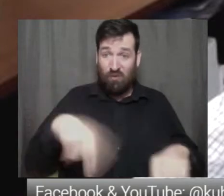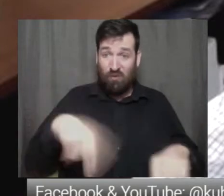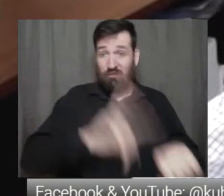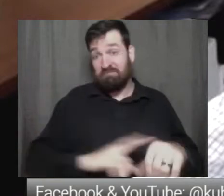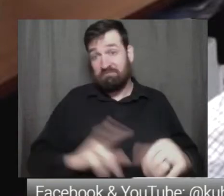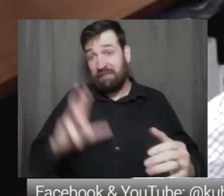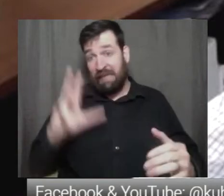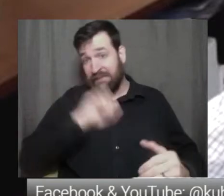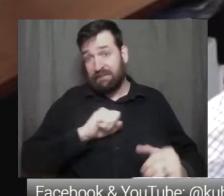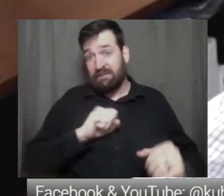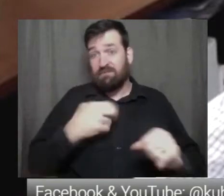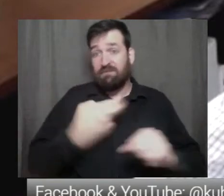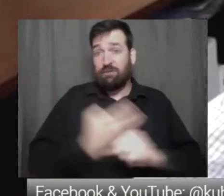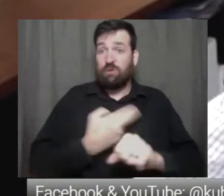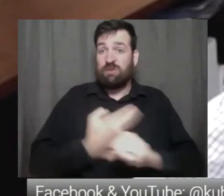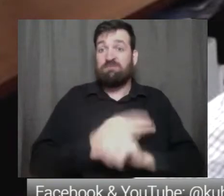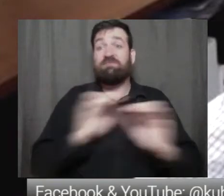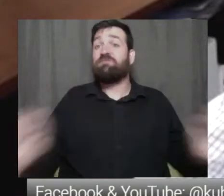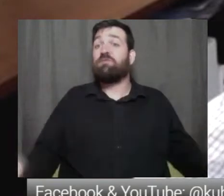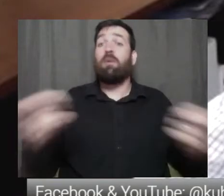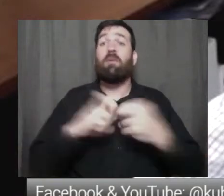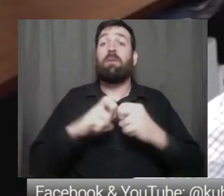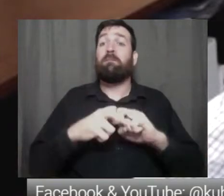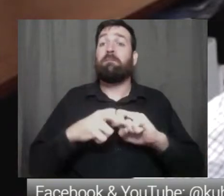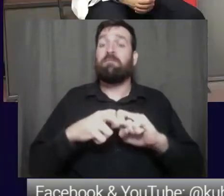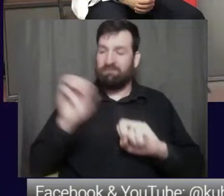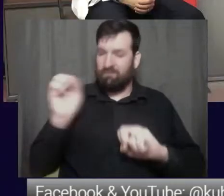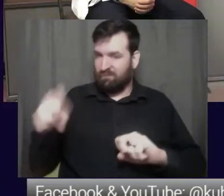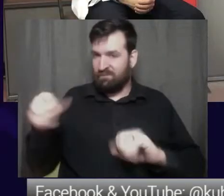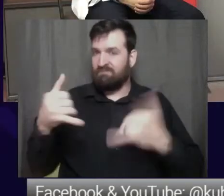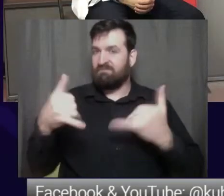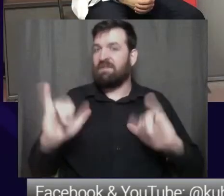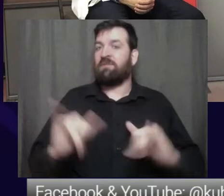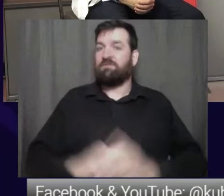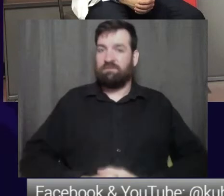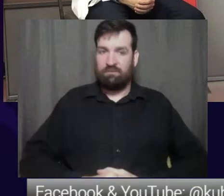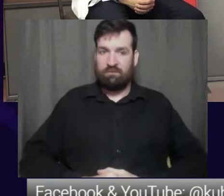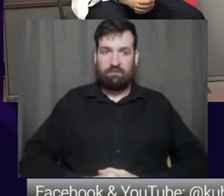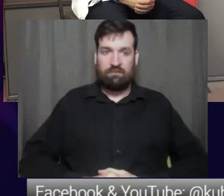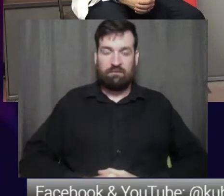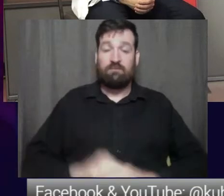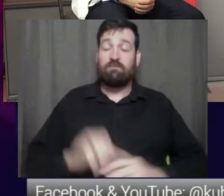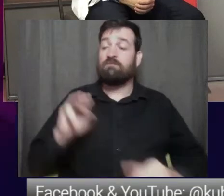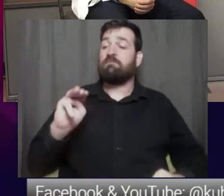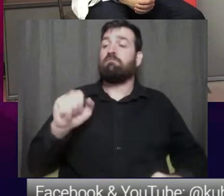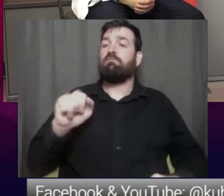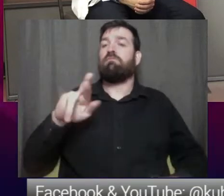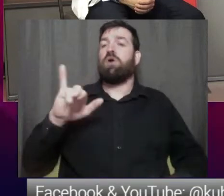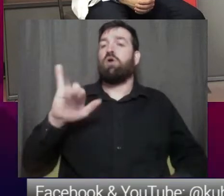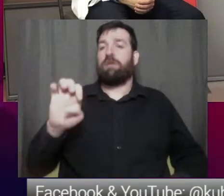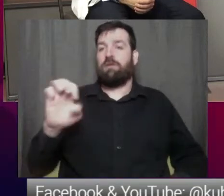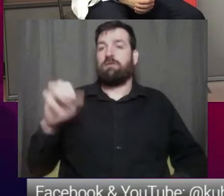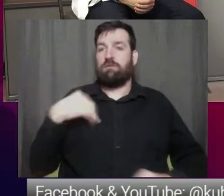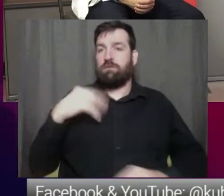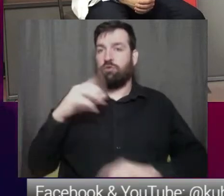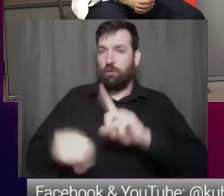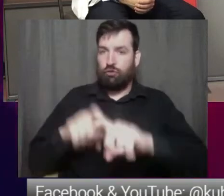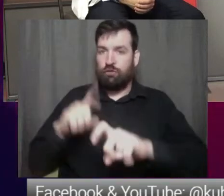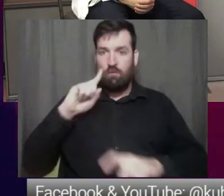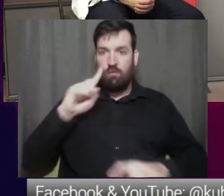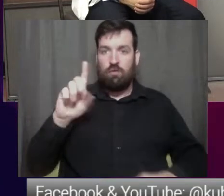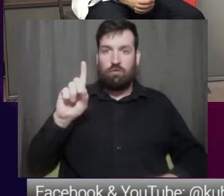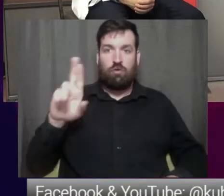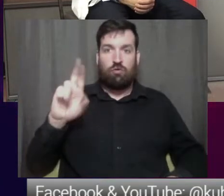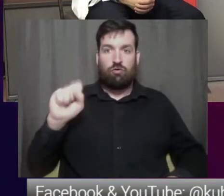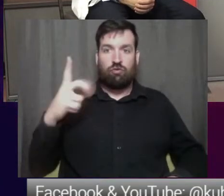can use that and have no problems. So yeah, riding it still. Marie has a question for Dr. Sheldon. Can you explain again the difference